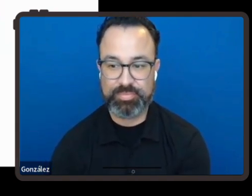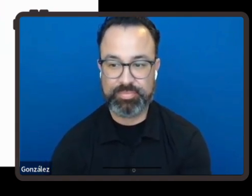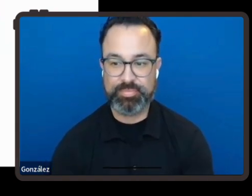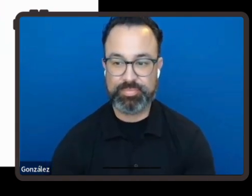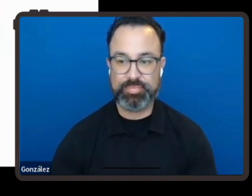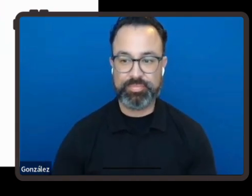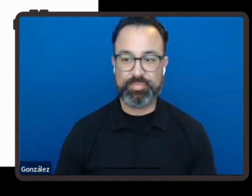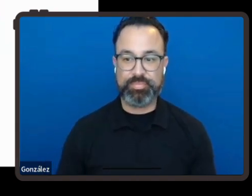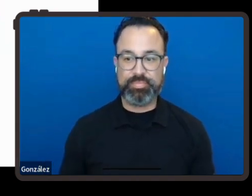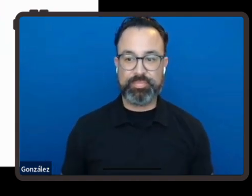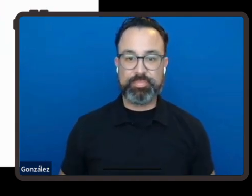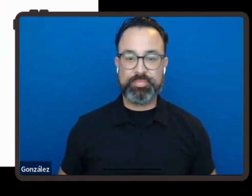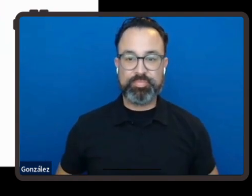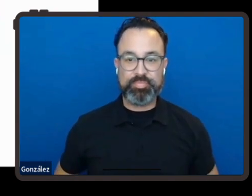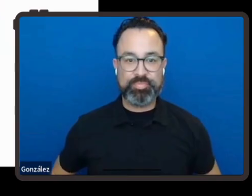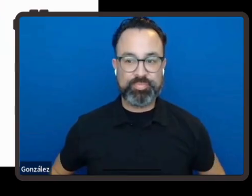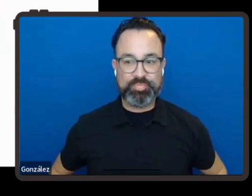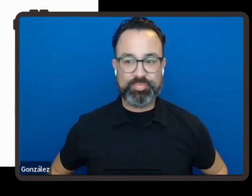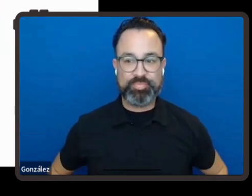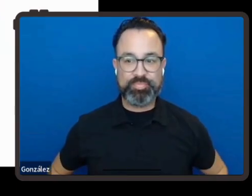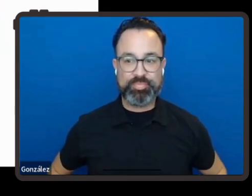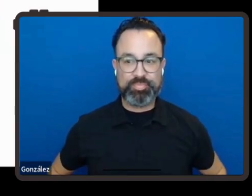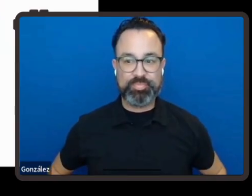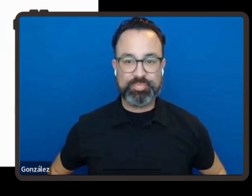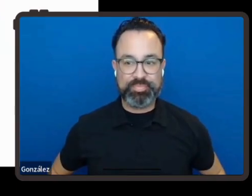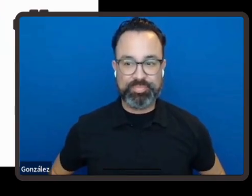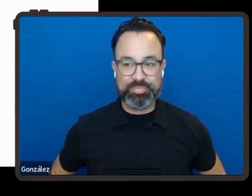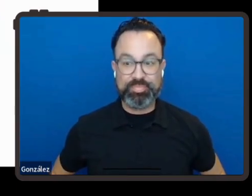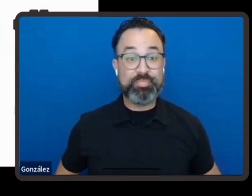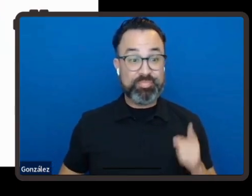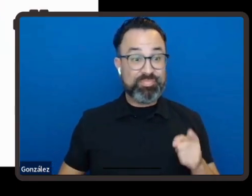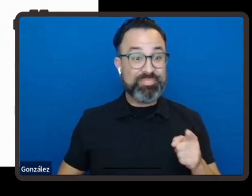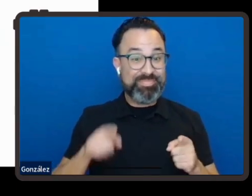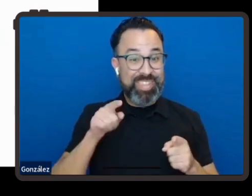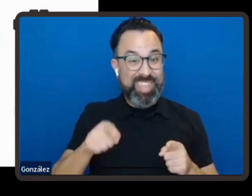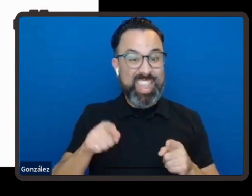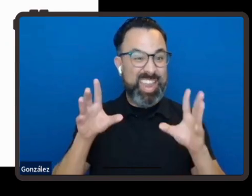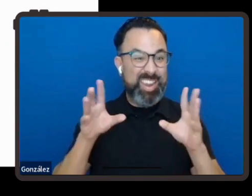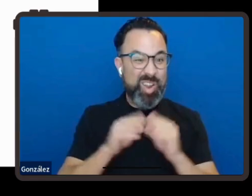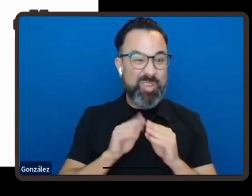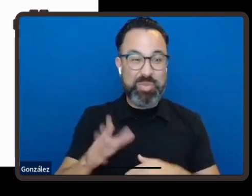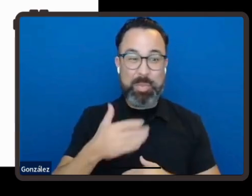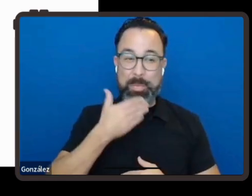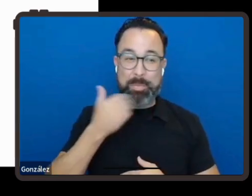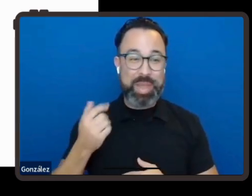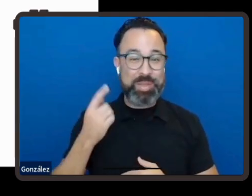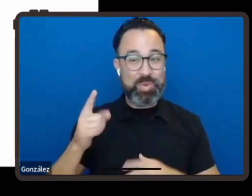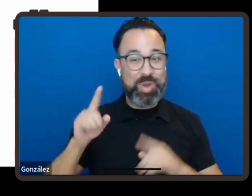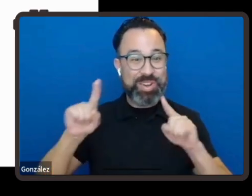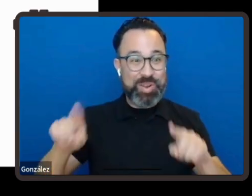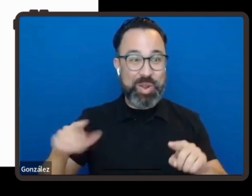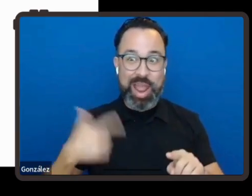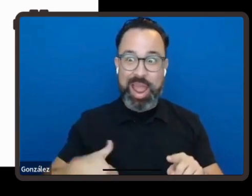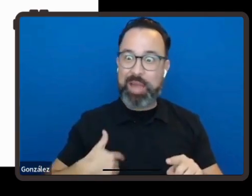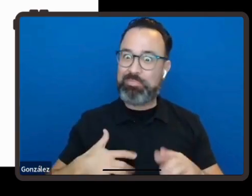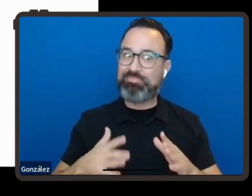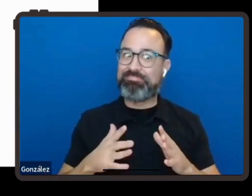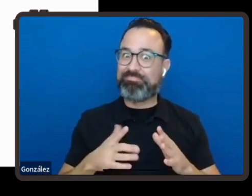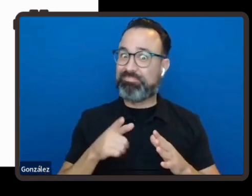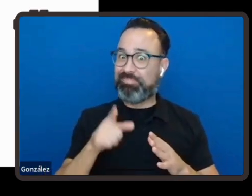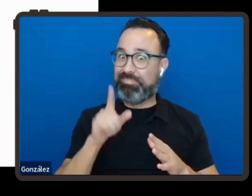amazing conference. It's the best one to go to, and very well organized.